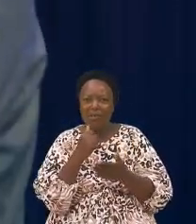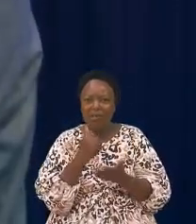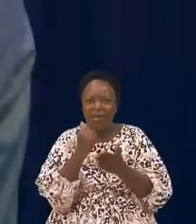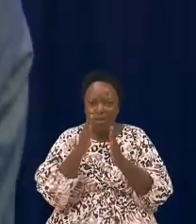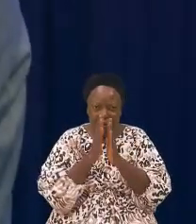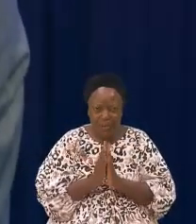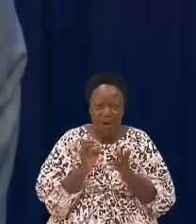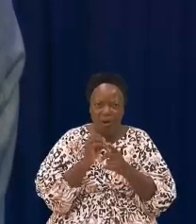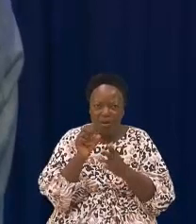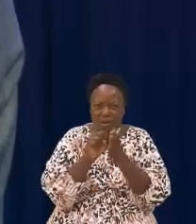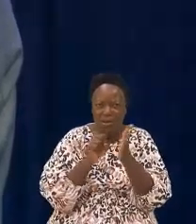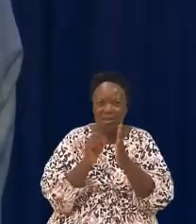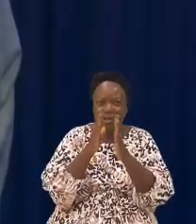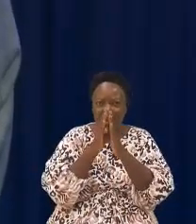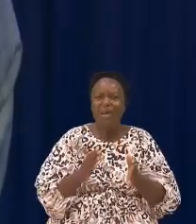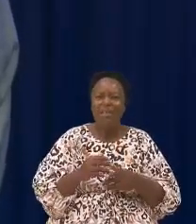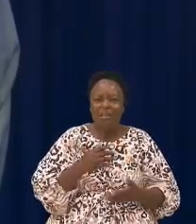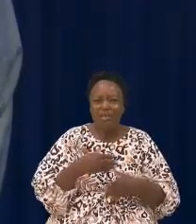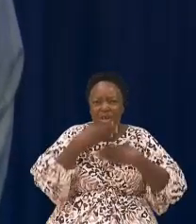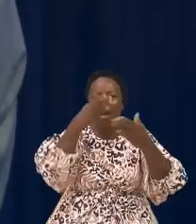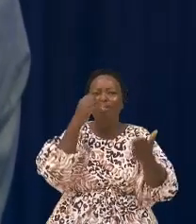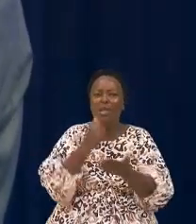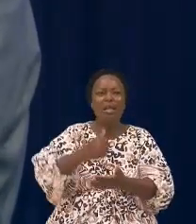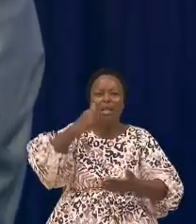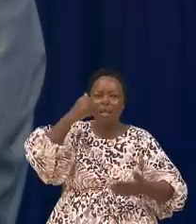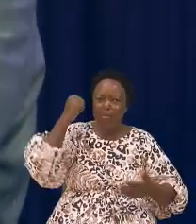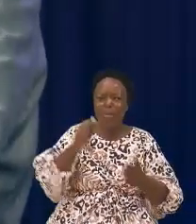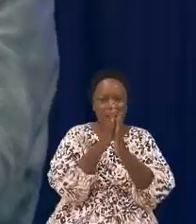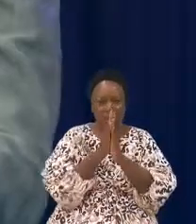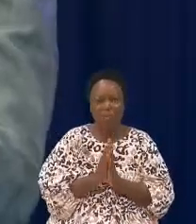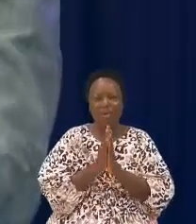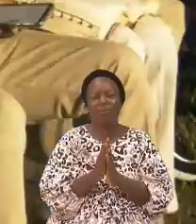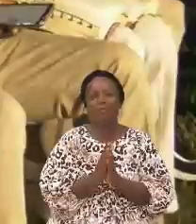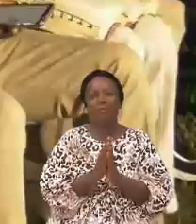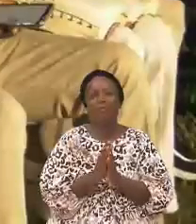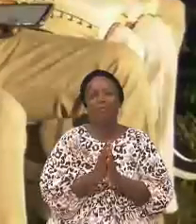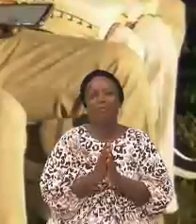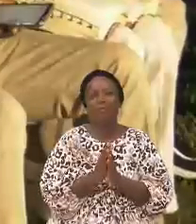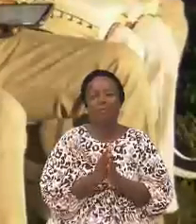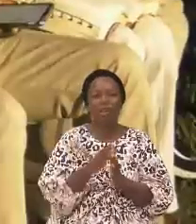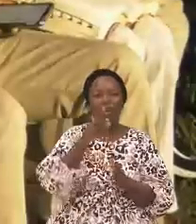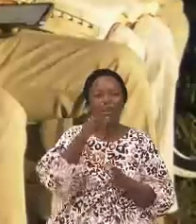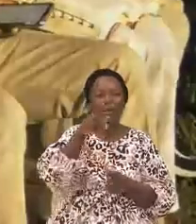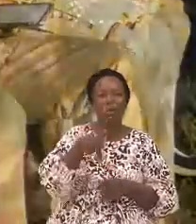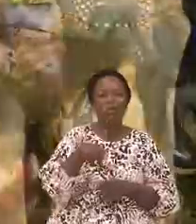Is that village amen or the state amen?